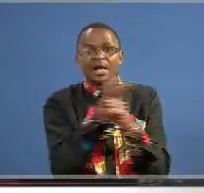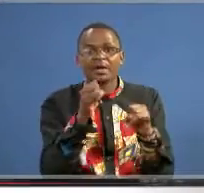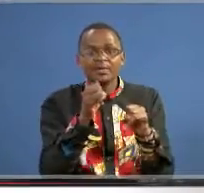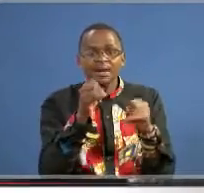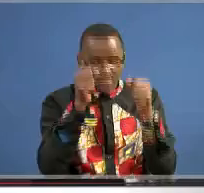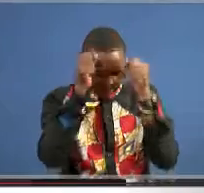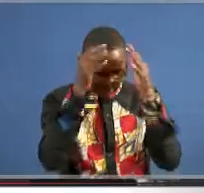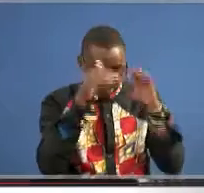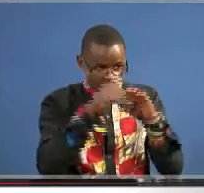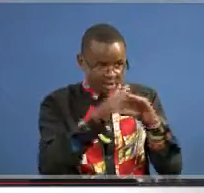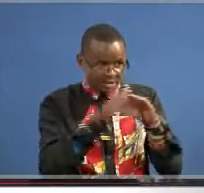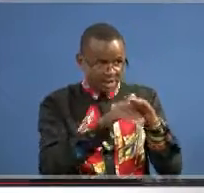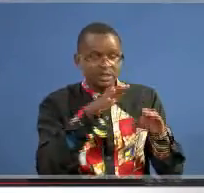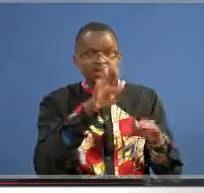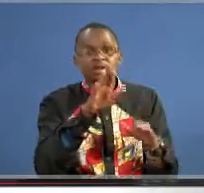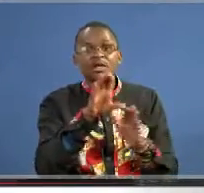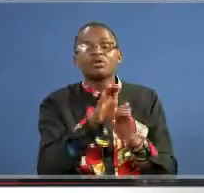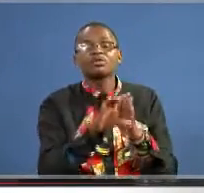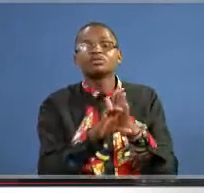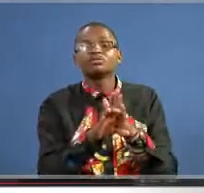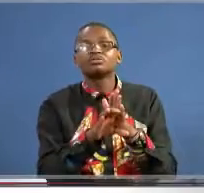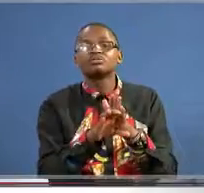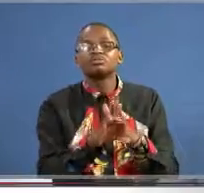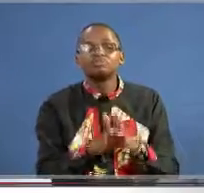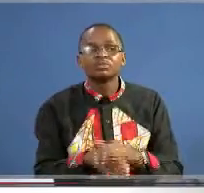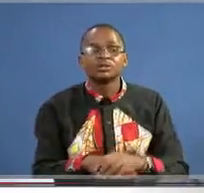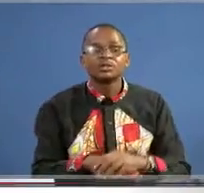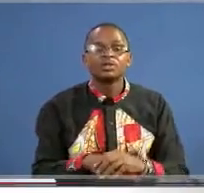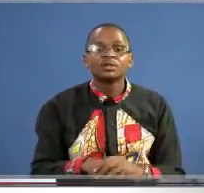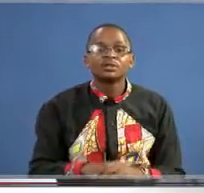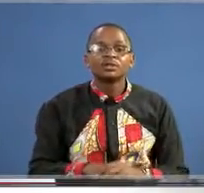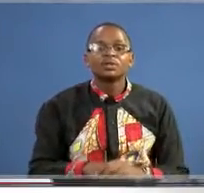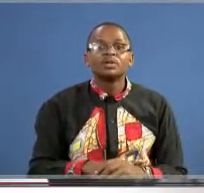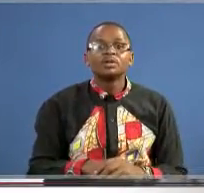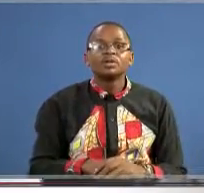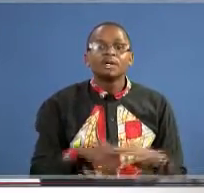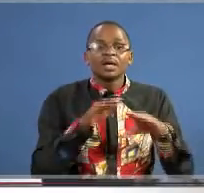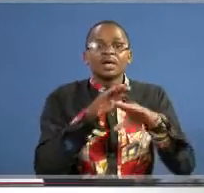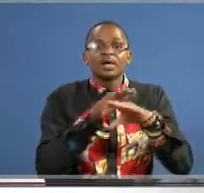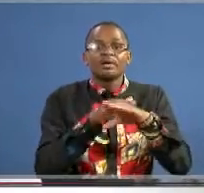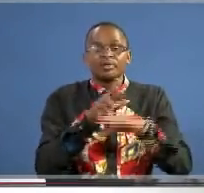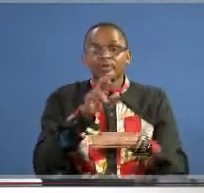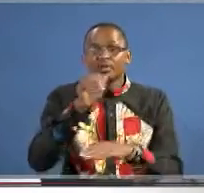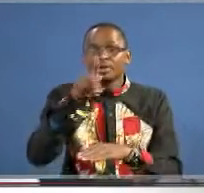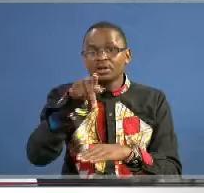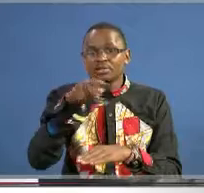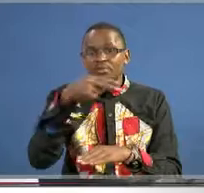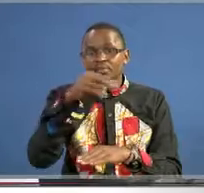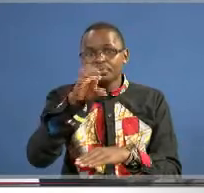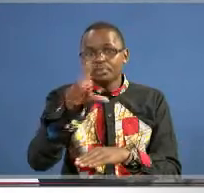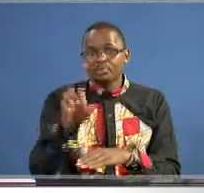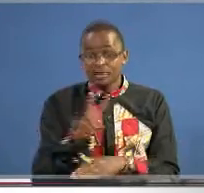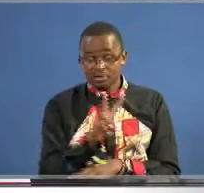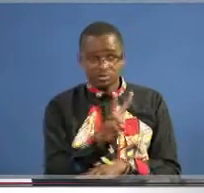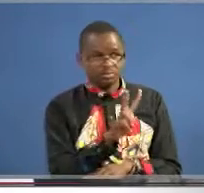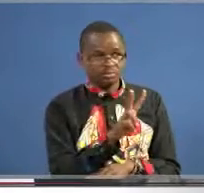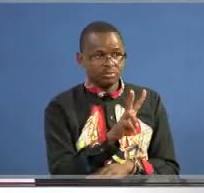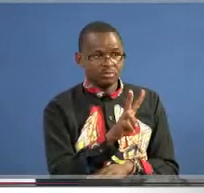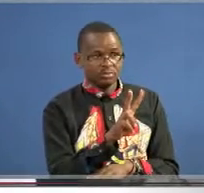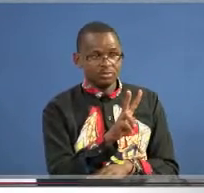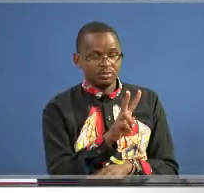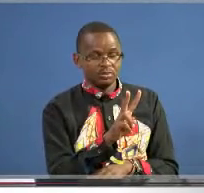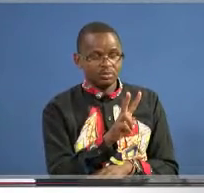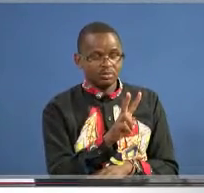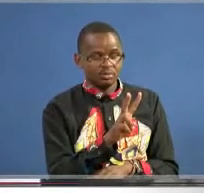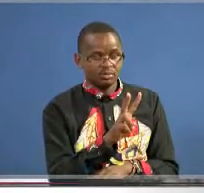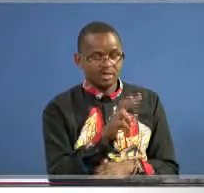candidates in their respective constituencies? The question is, are the ripples that Jumwa and Dori that